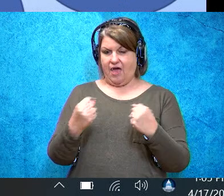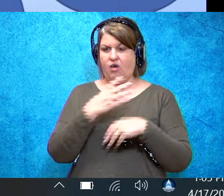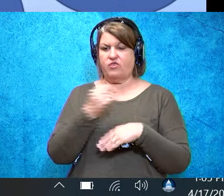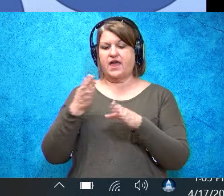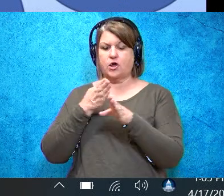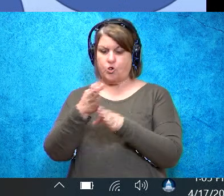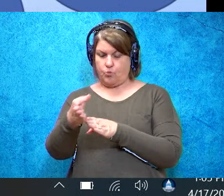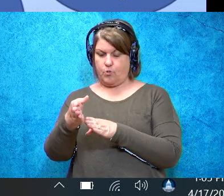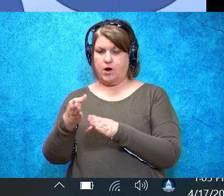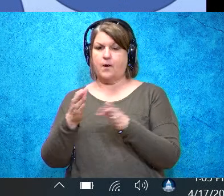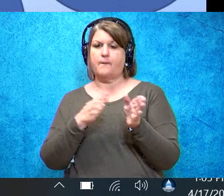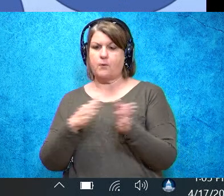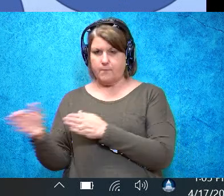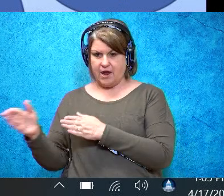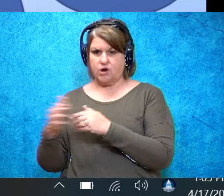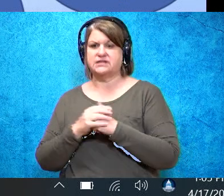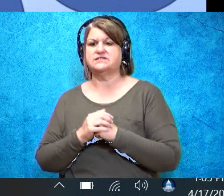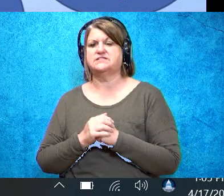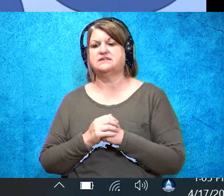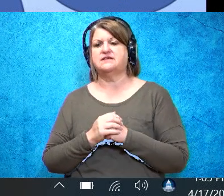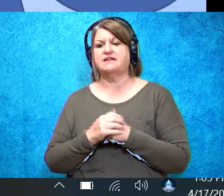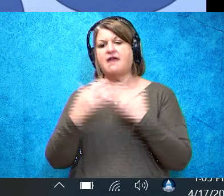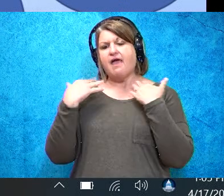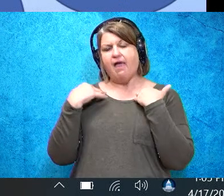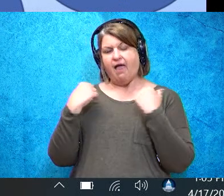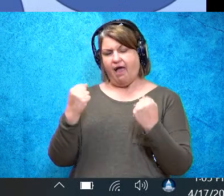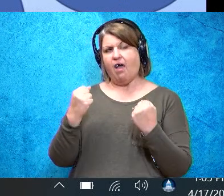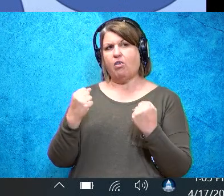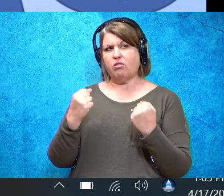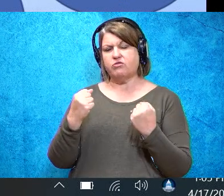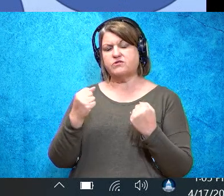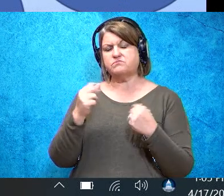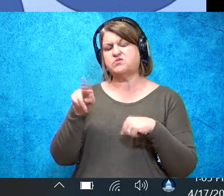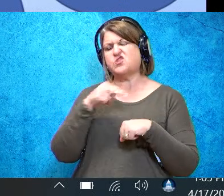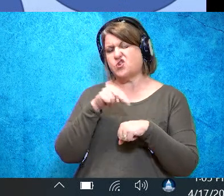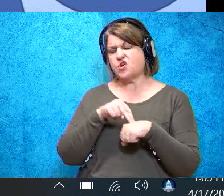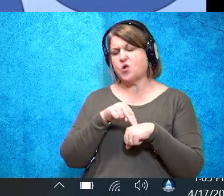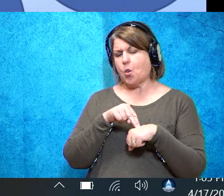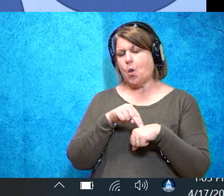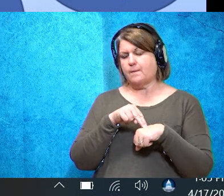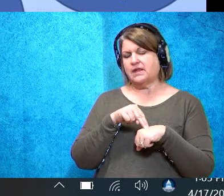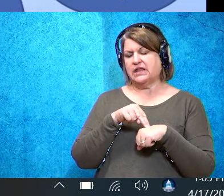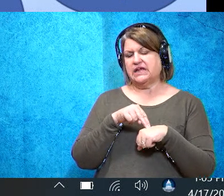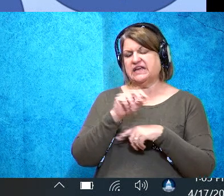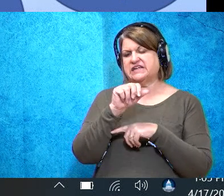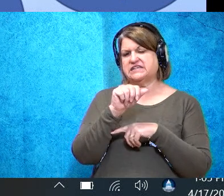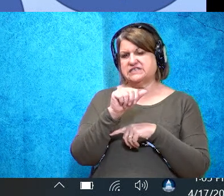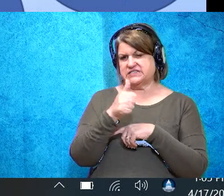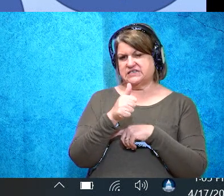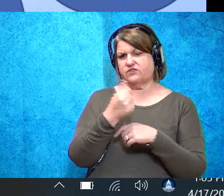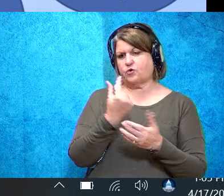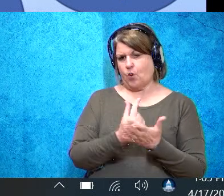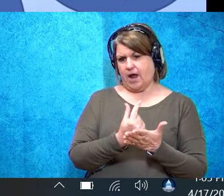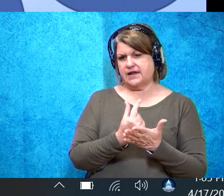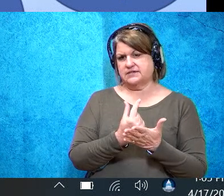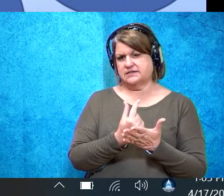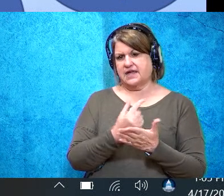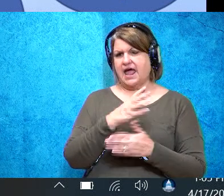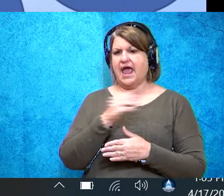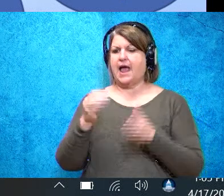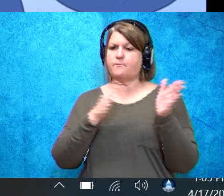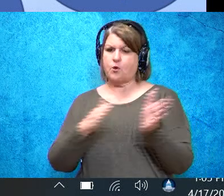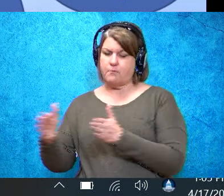preparedness. Health is usually taken in the 10th grade, whereas career preparedness is normally taken in the 9th